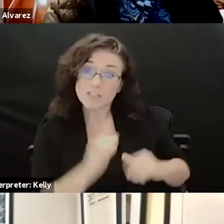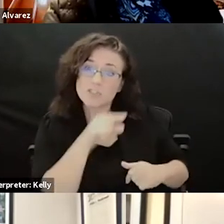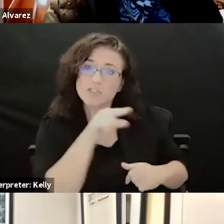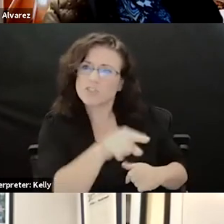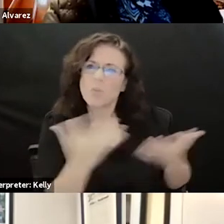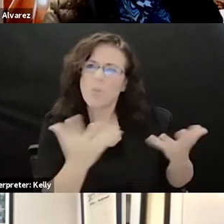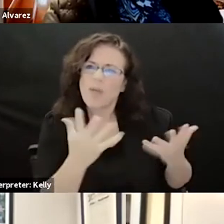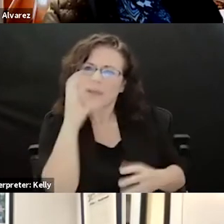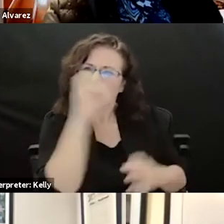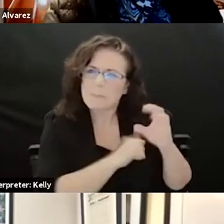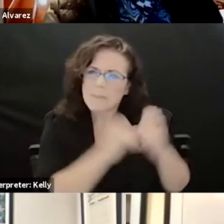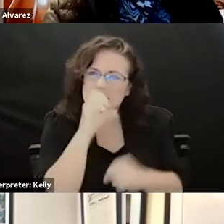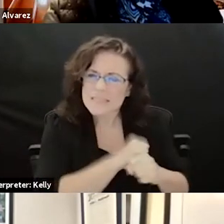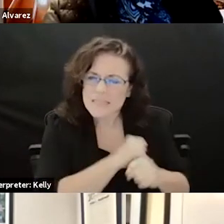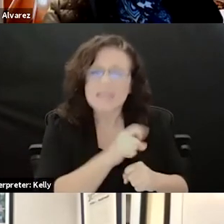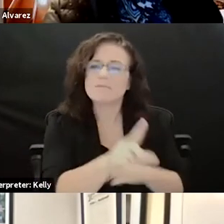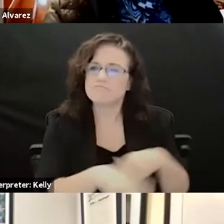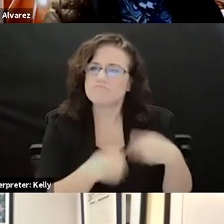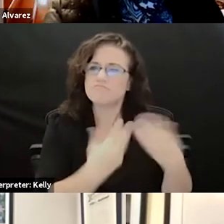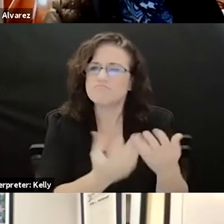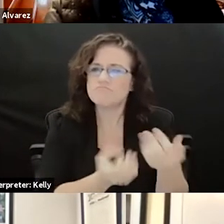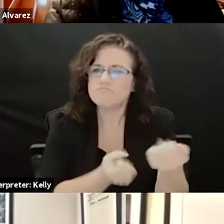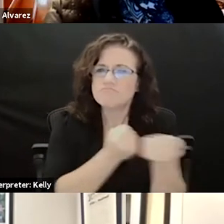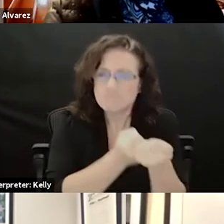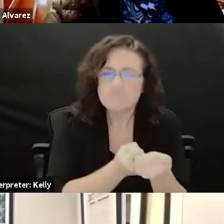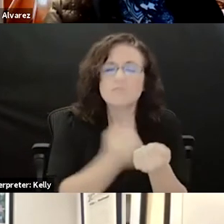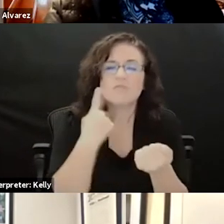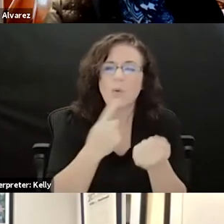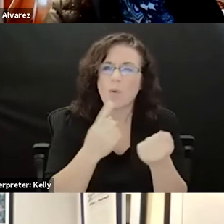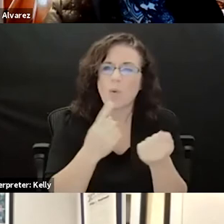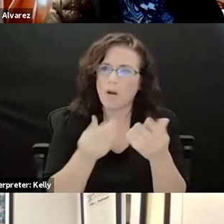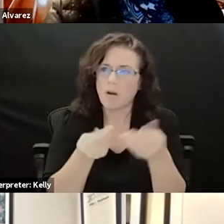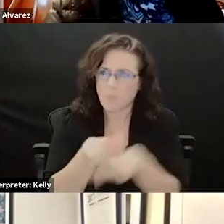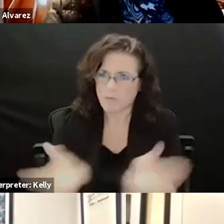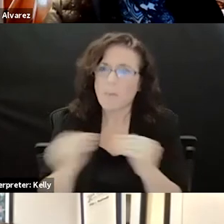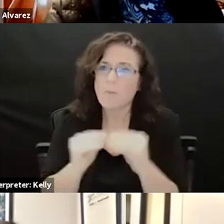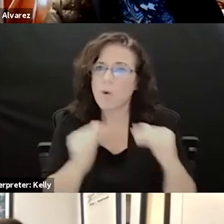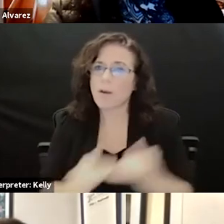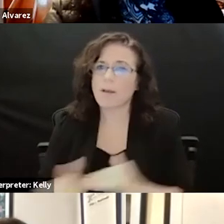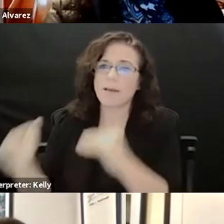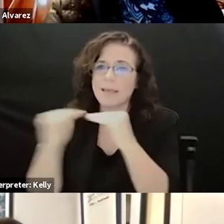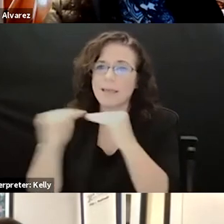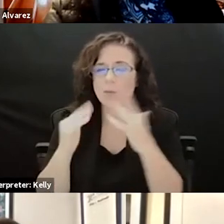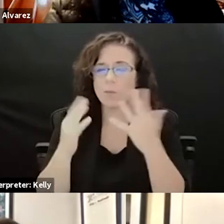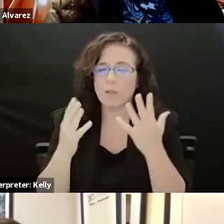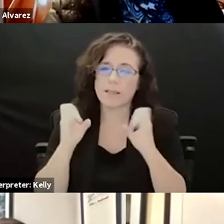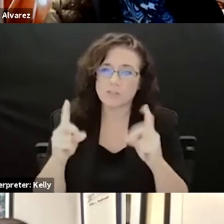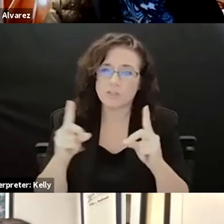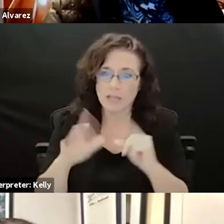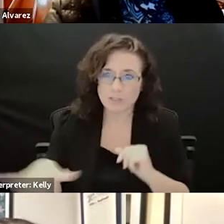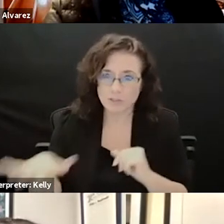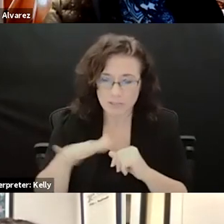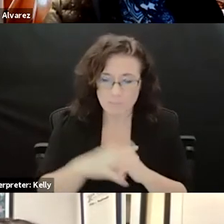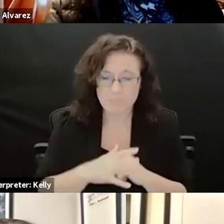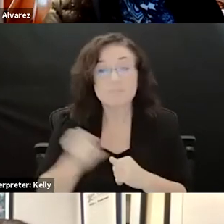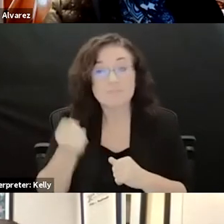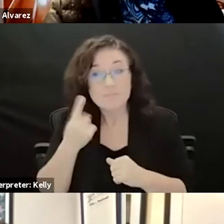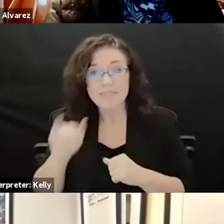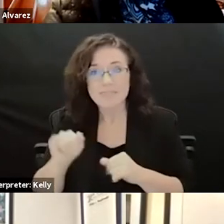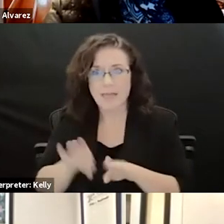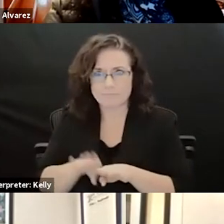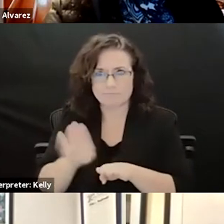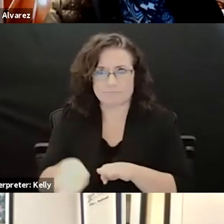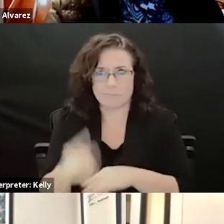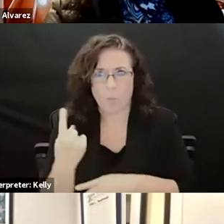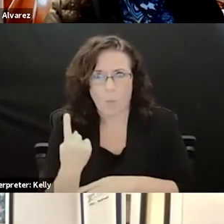support or training they require in order to give our youth the best education possible although this is the first step in addressing many of the